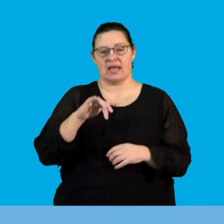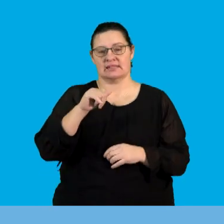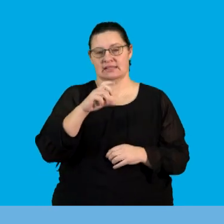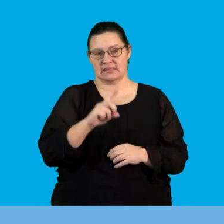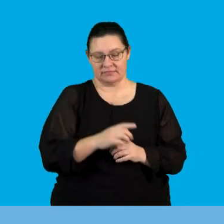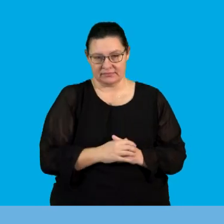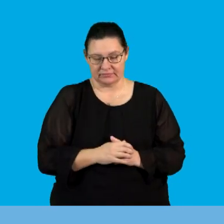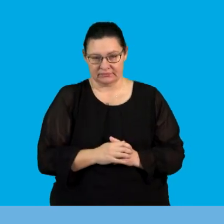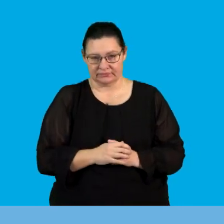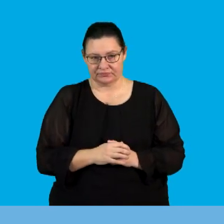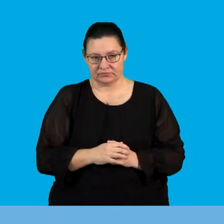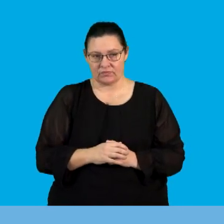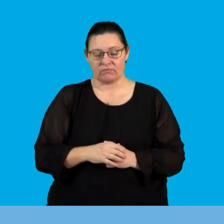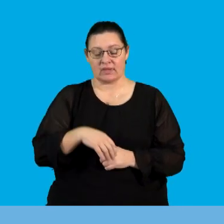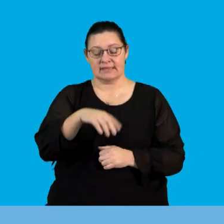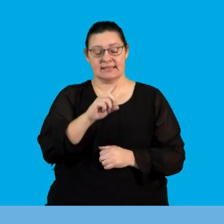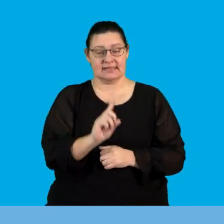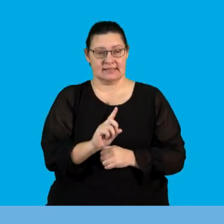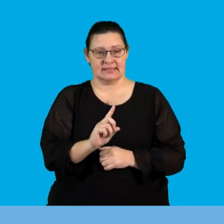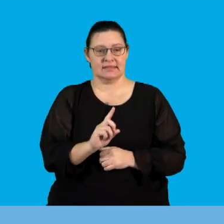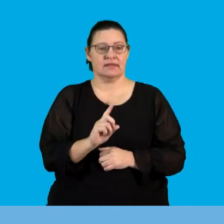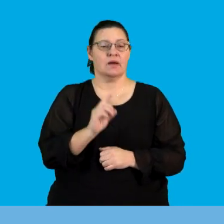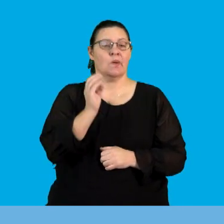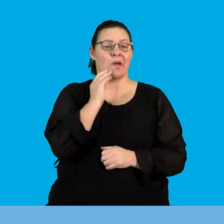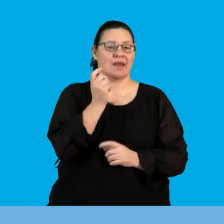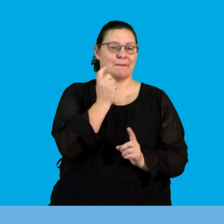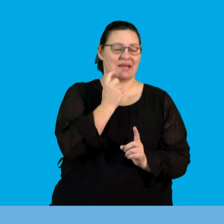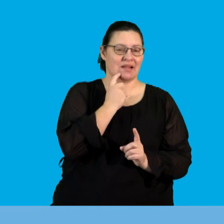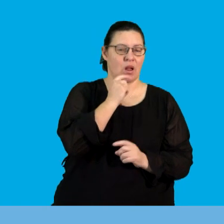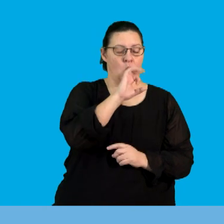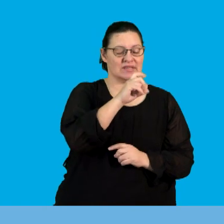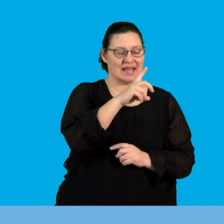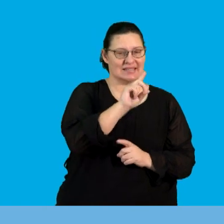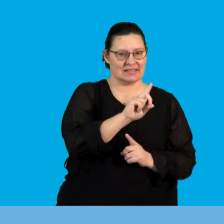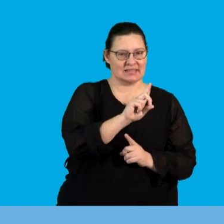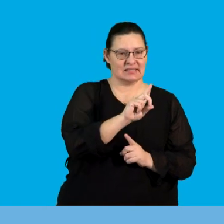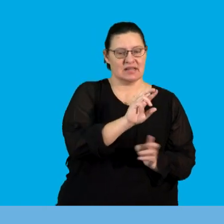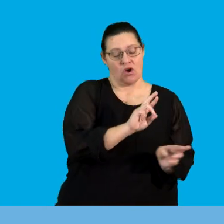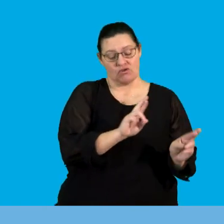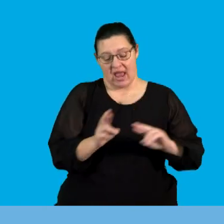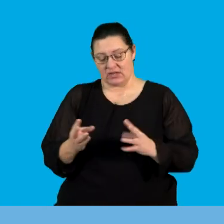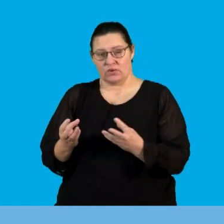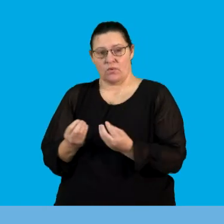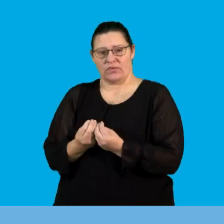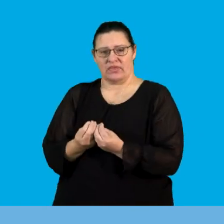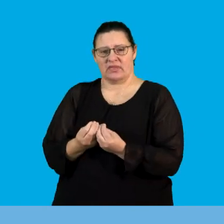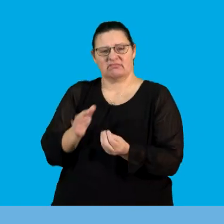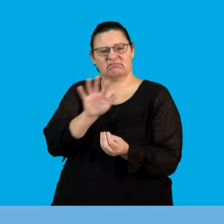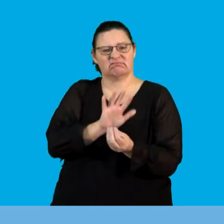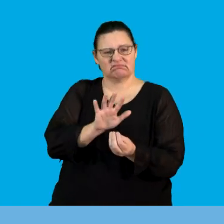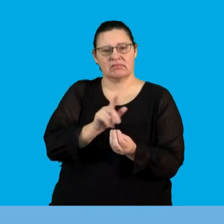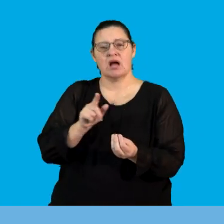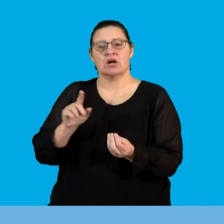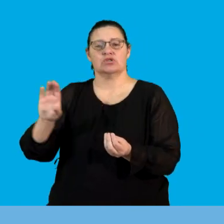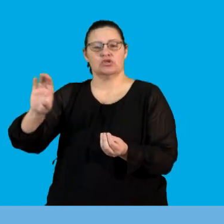acid. Now, question D, when a metal oxide reacts with something, a salt and water